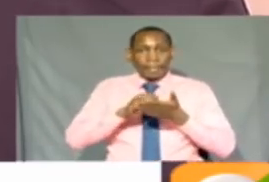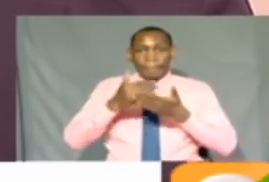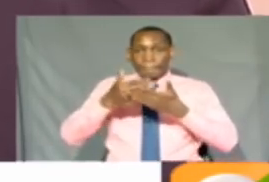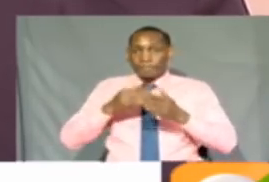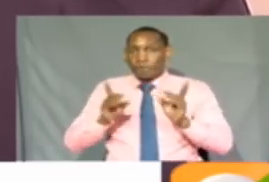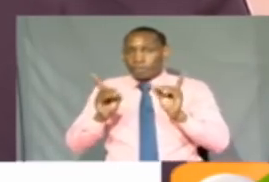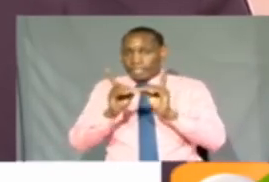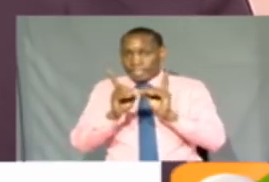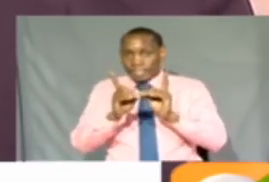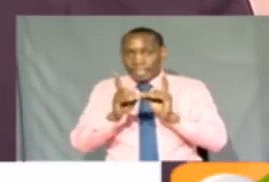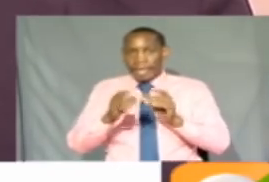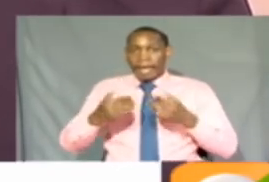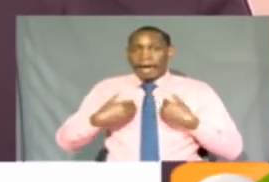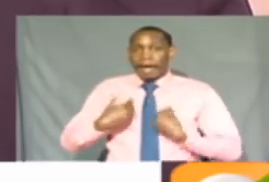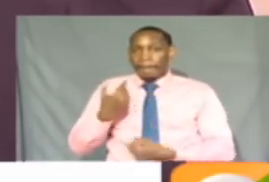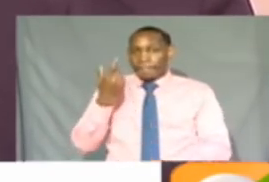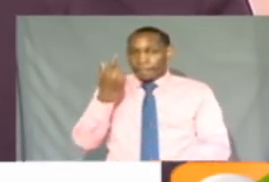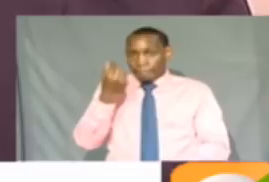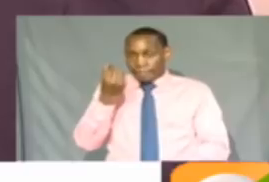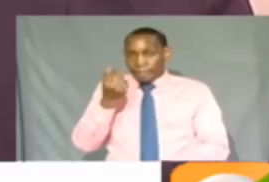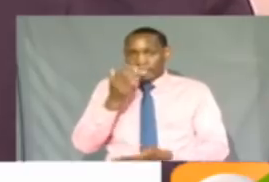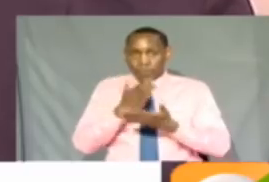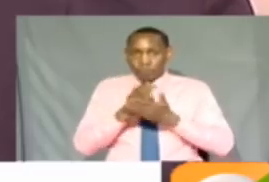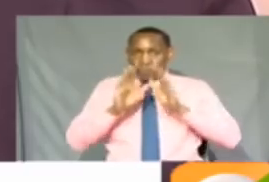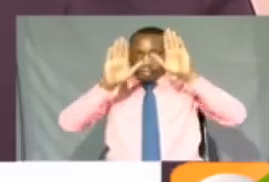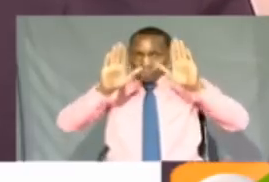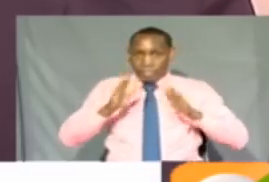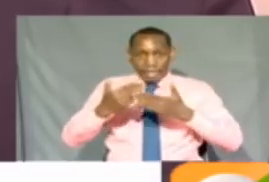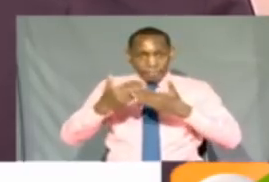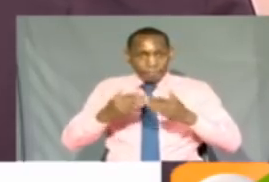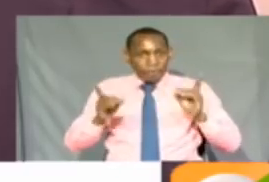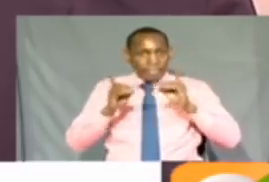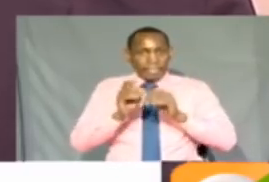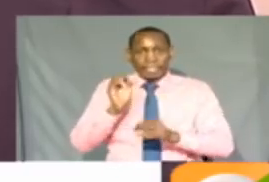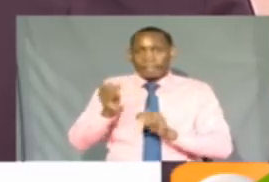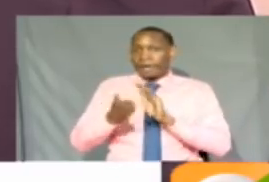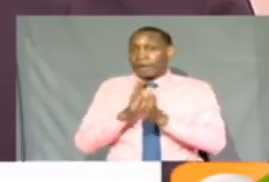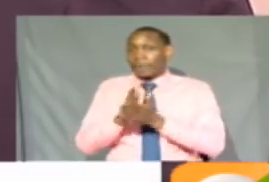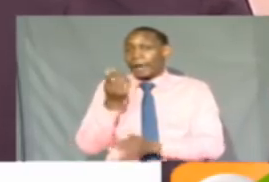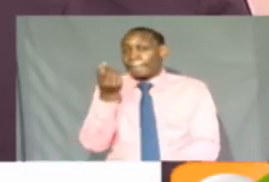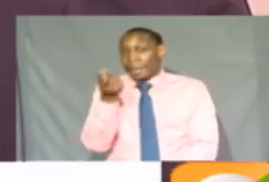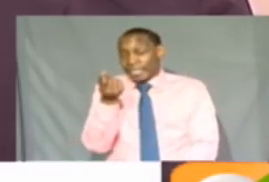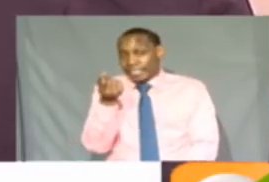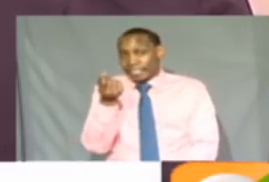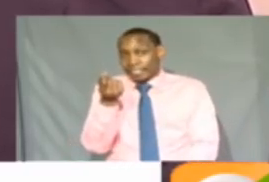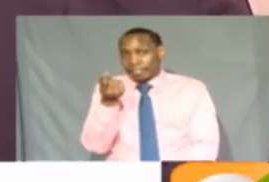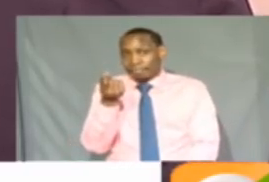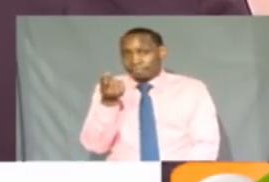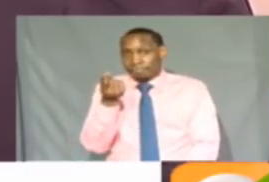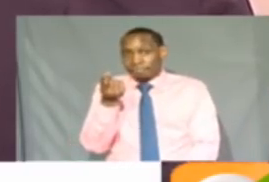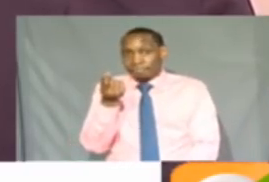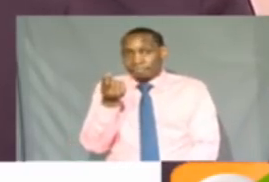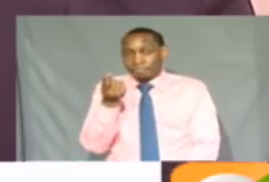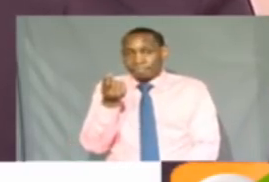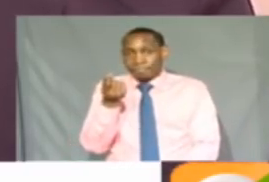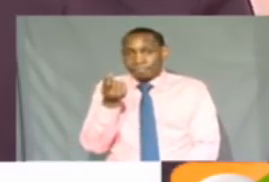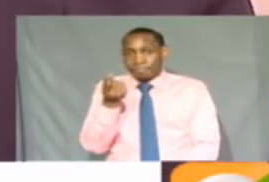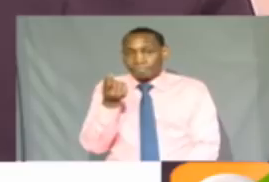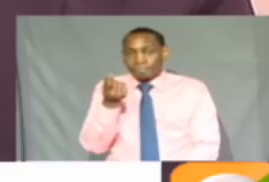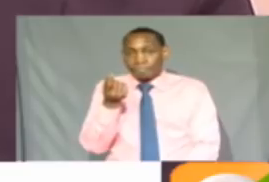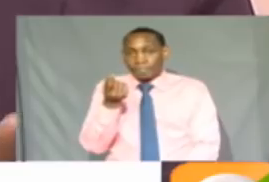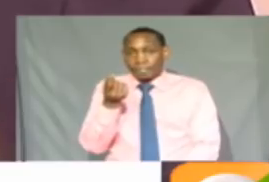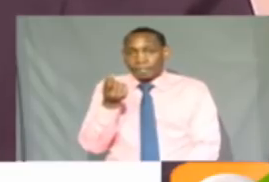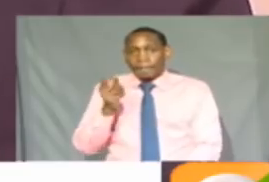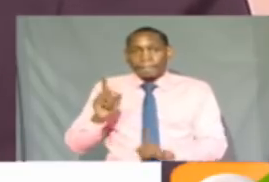before you date, having money is the prerequisite to dating, such that if you don't have money, stick around, do your work, look for